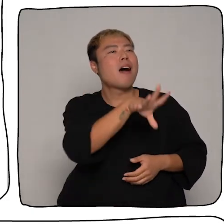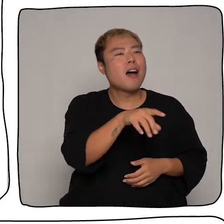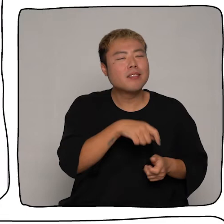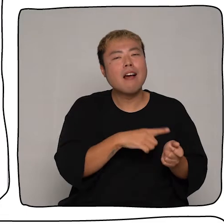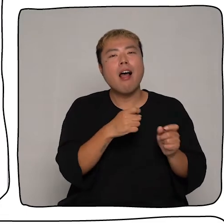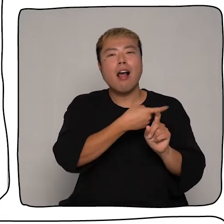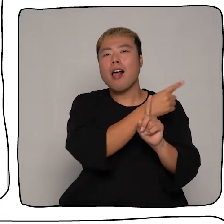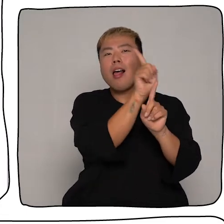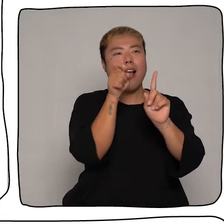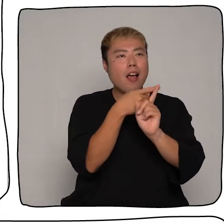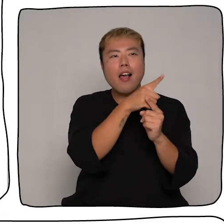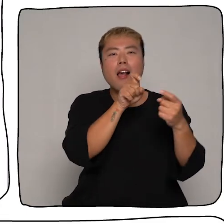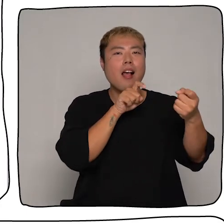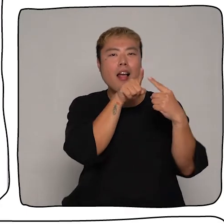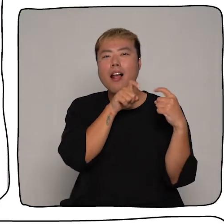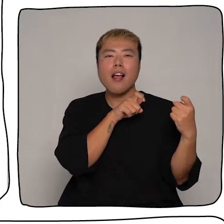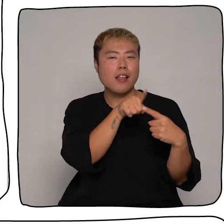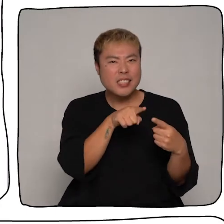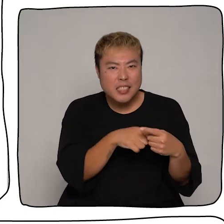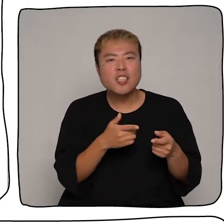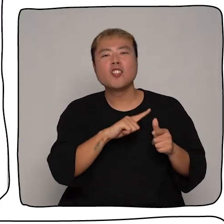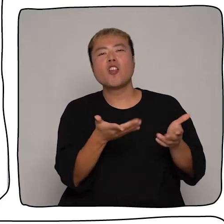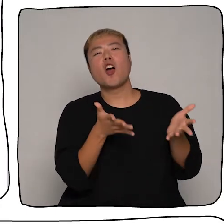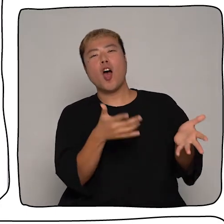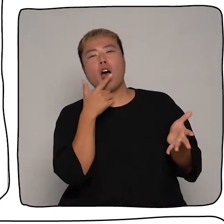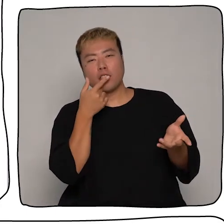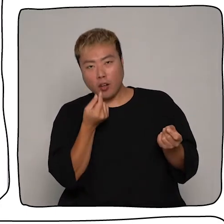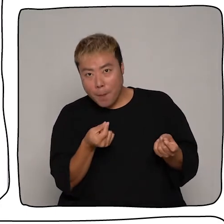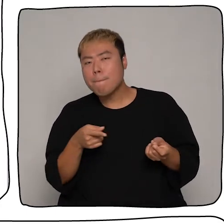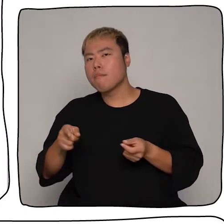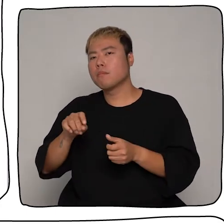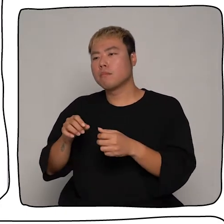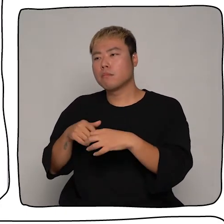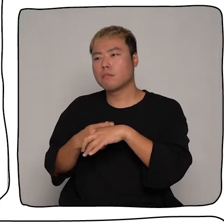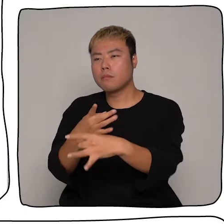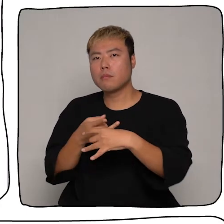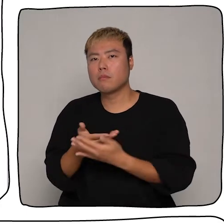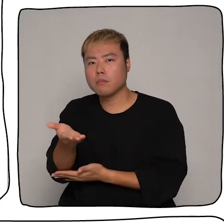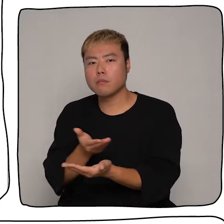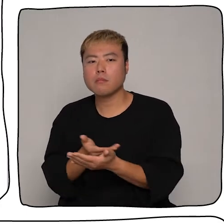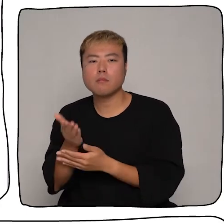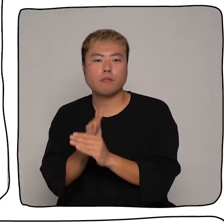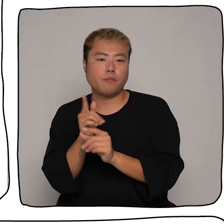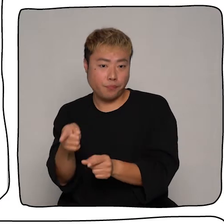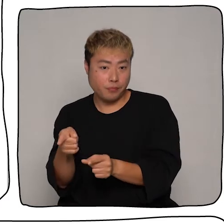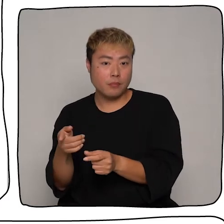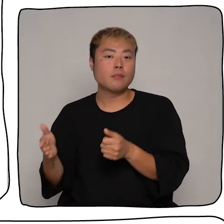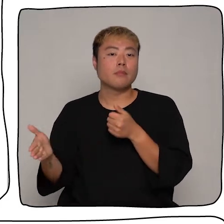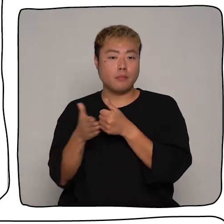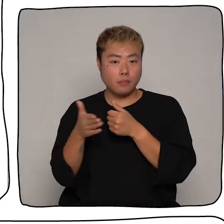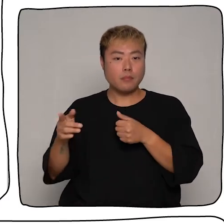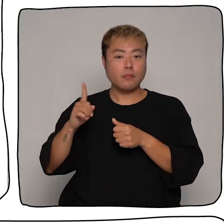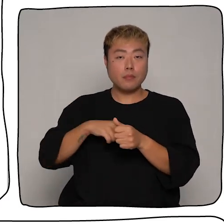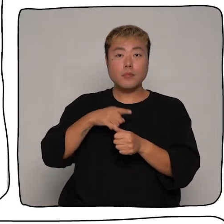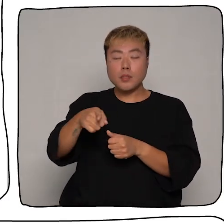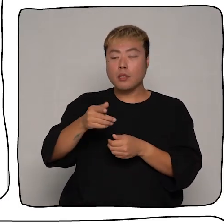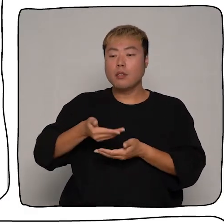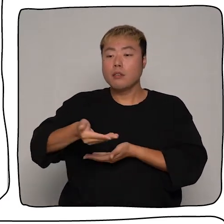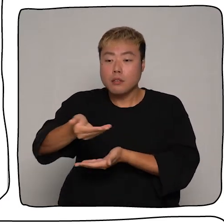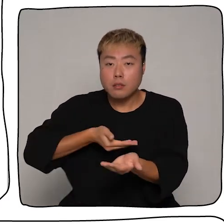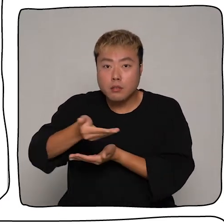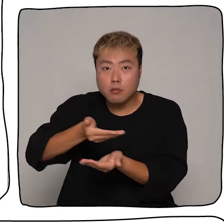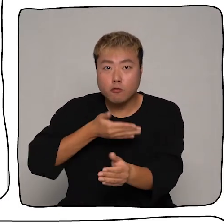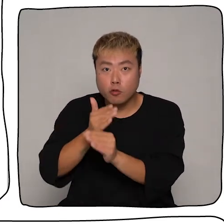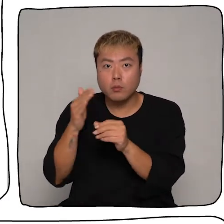interaction. And in communication with reciprocal exploration, boundaries and roles of